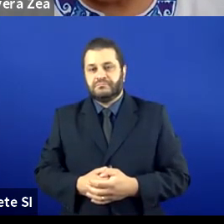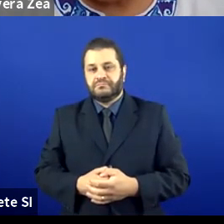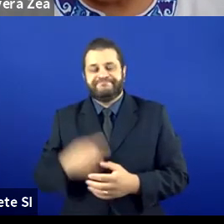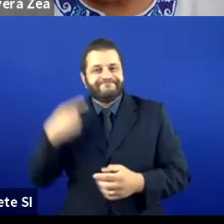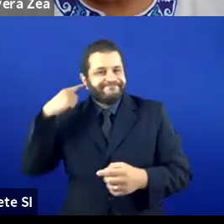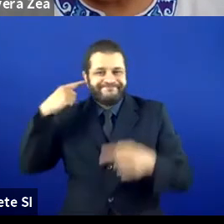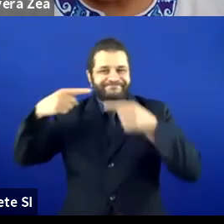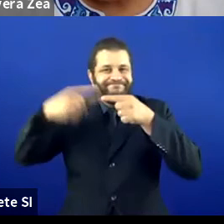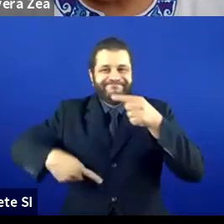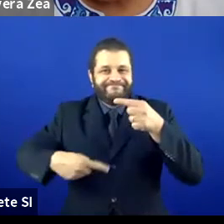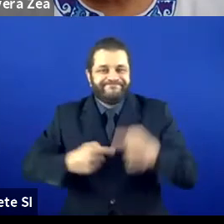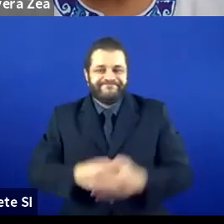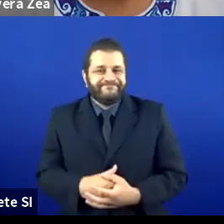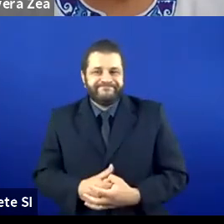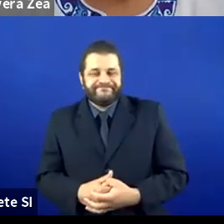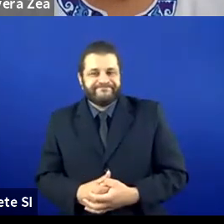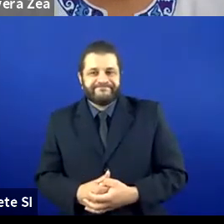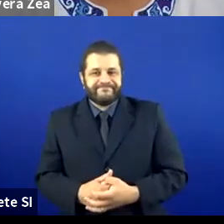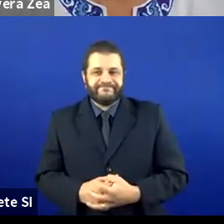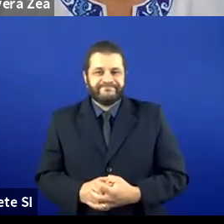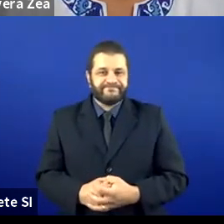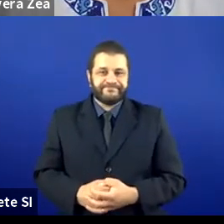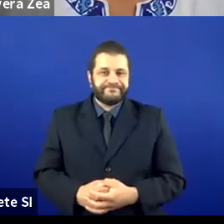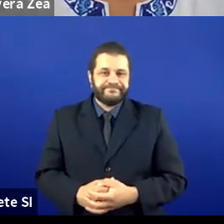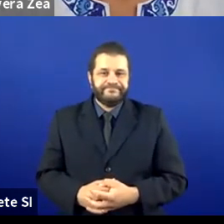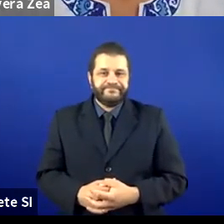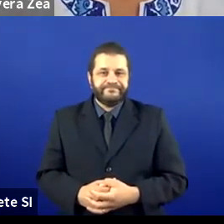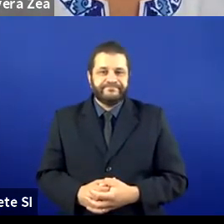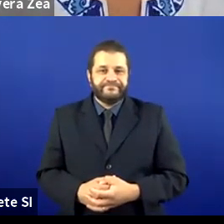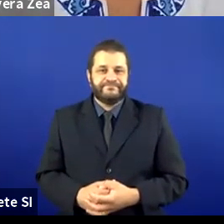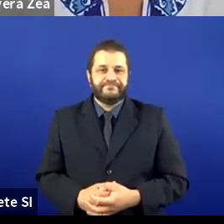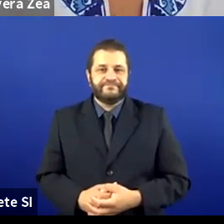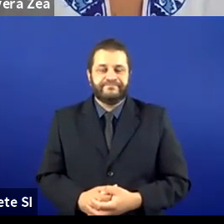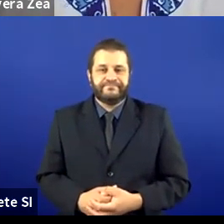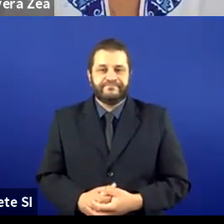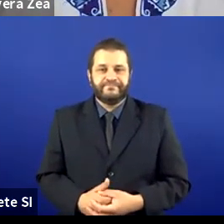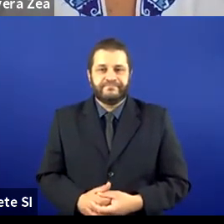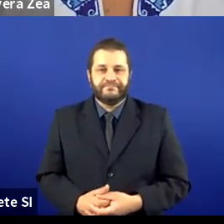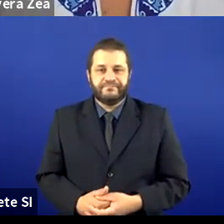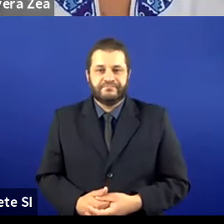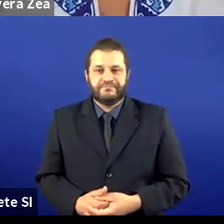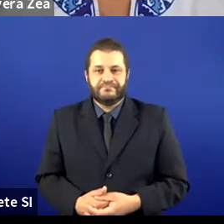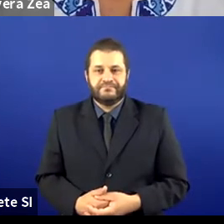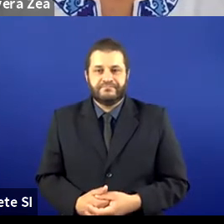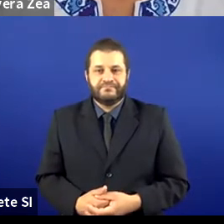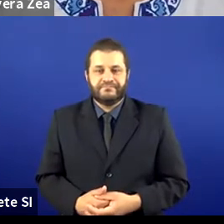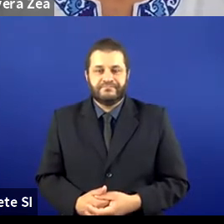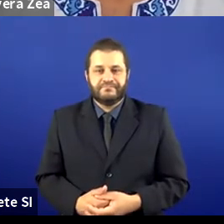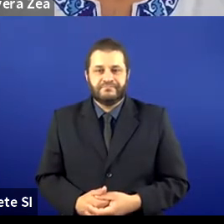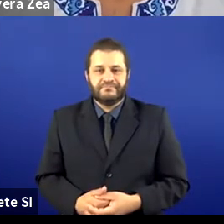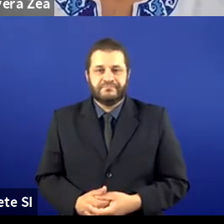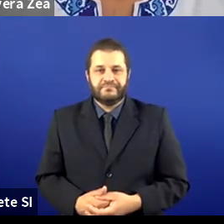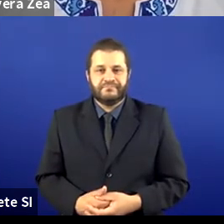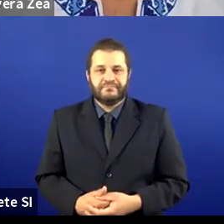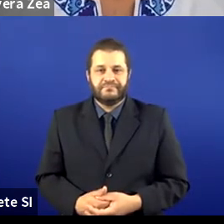facing women, girls, and gender diverse people around the world. So let's go forward and do it. Thank you so much to